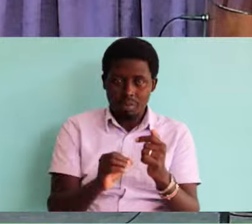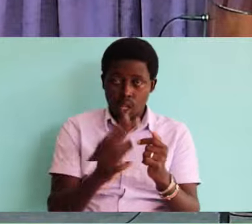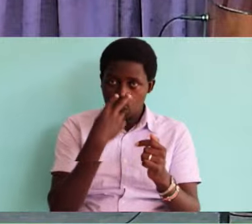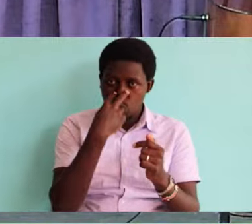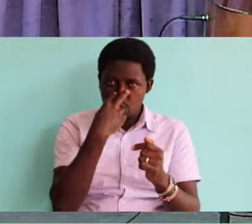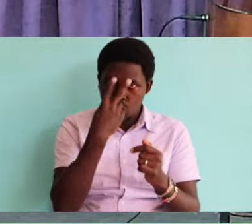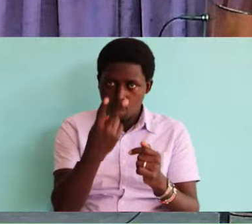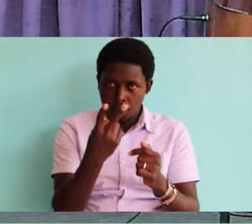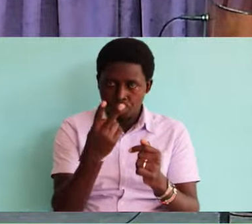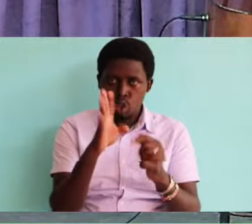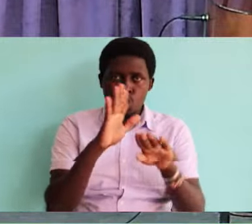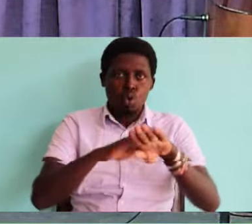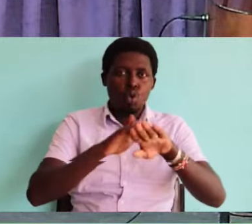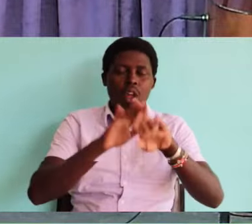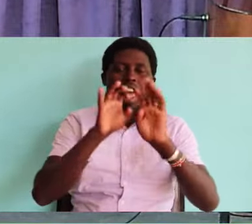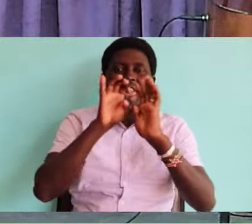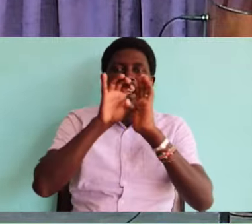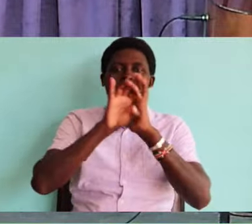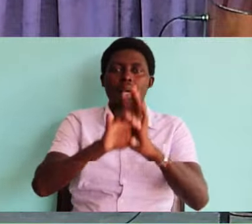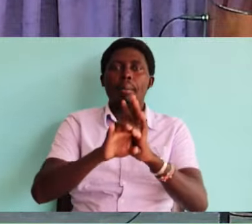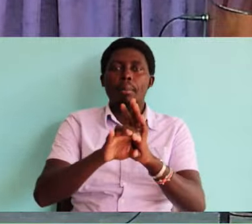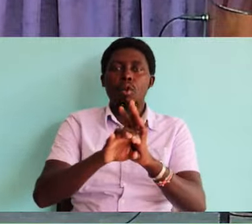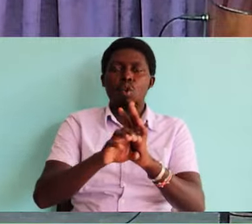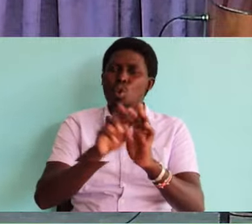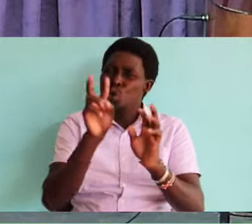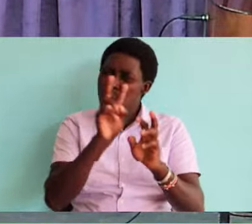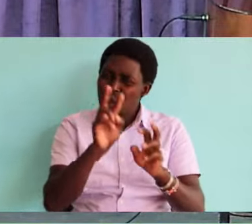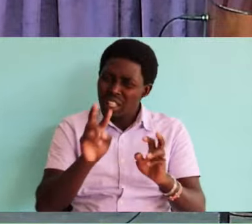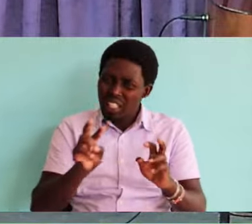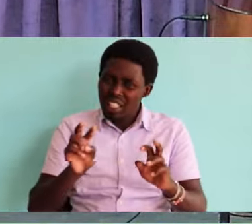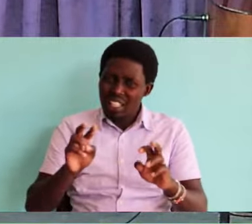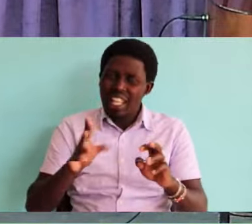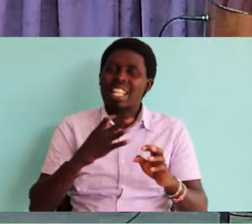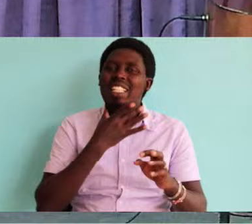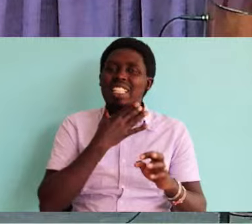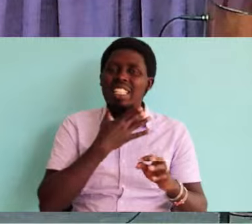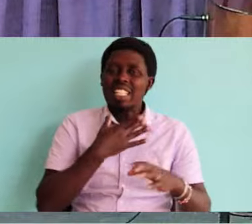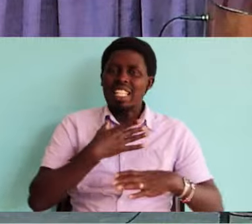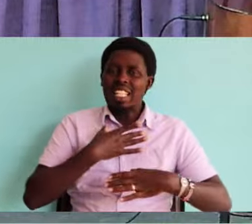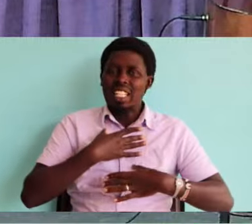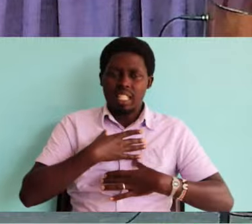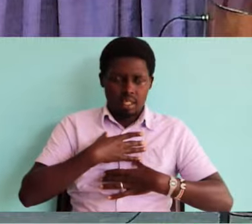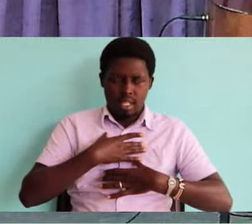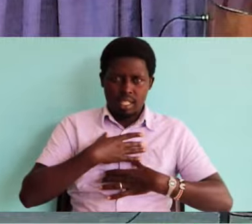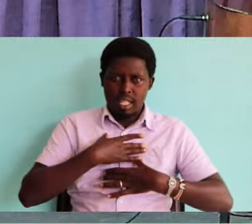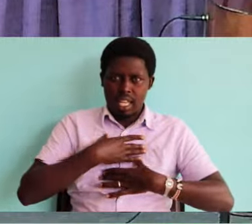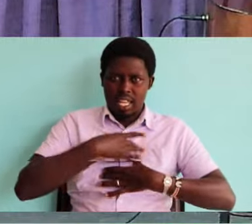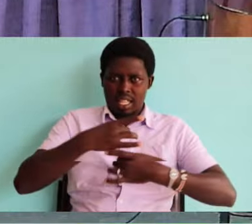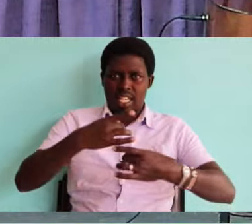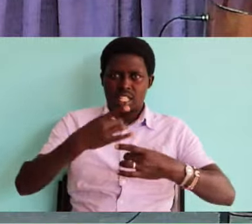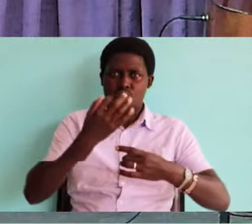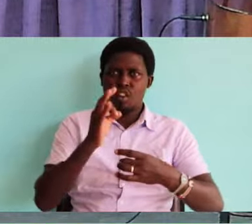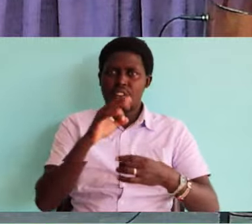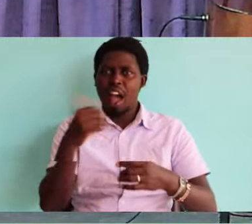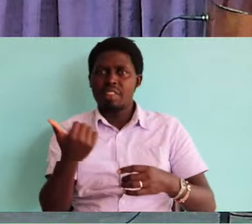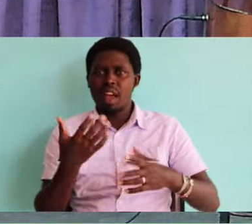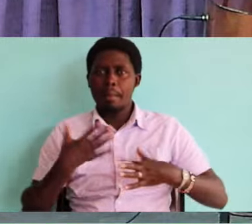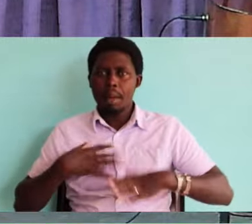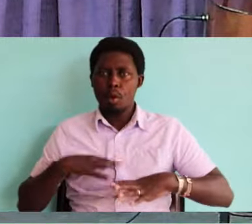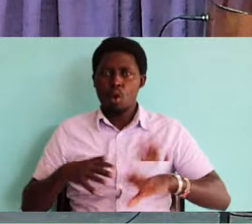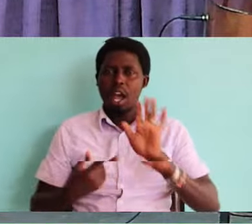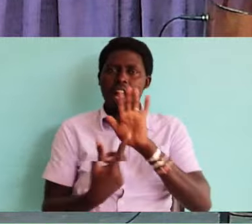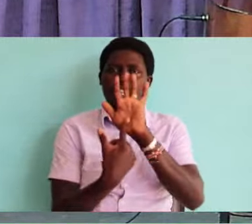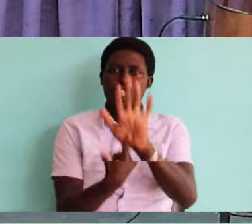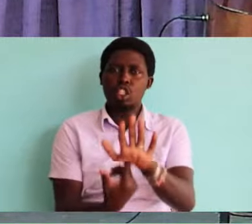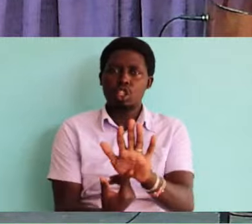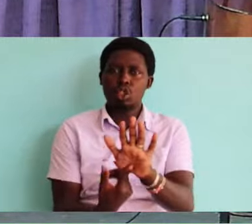the example of looking at the interest of others and that of Christ as demonstrated by the